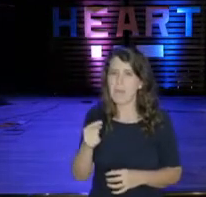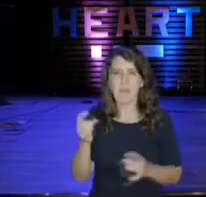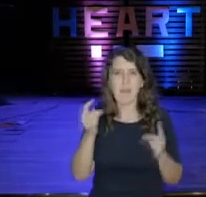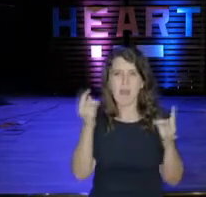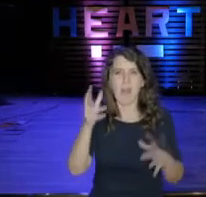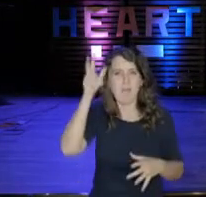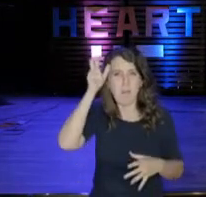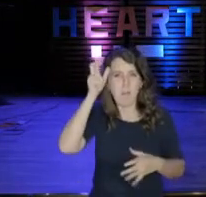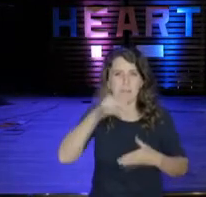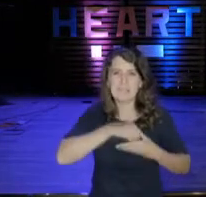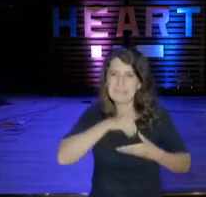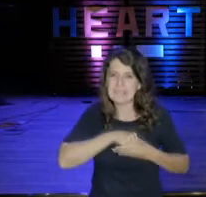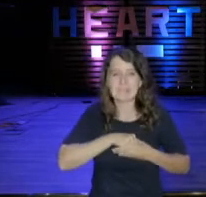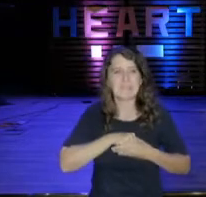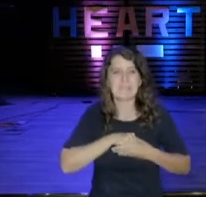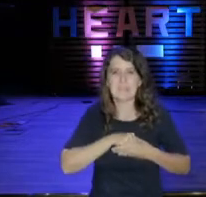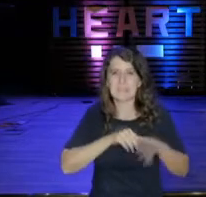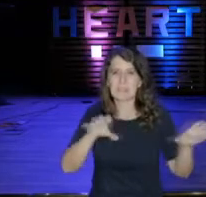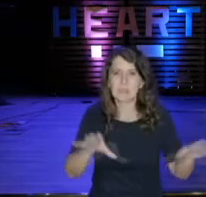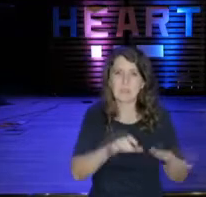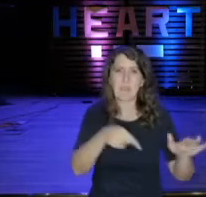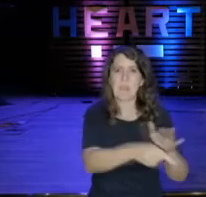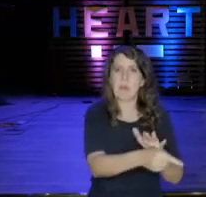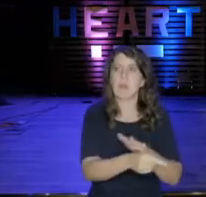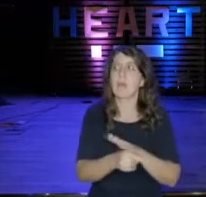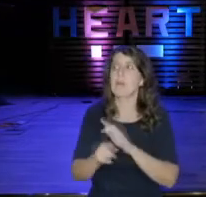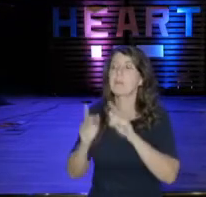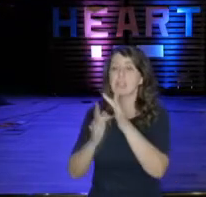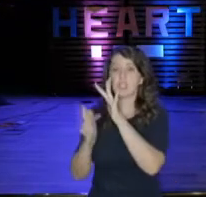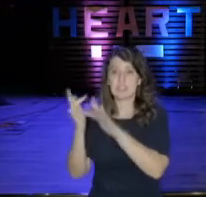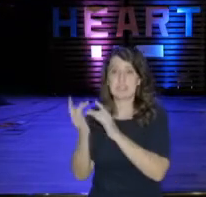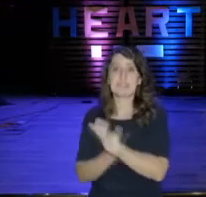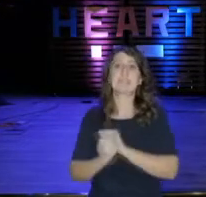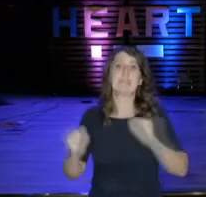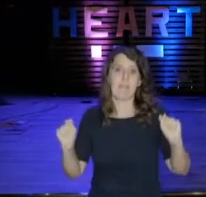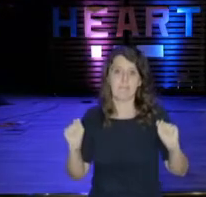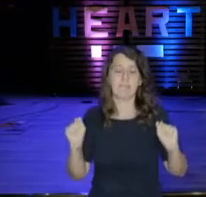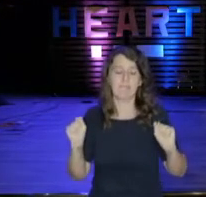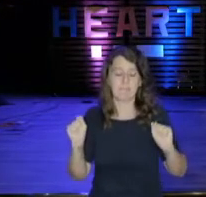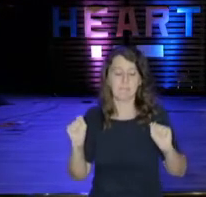monster in her that could have made her do that, but Jesus saved her from that monster.